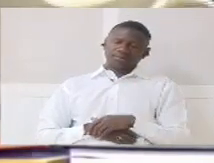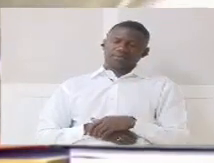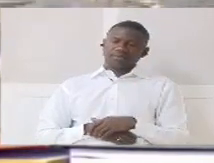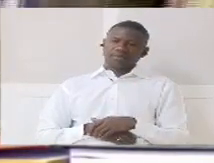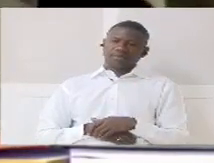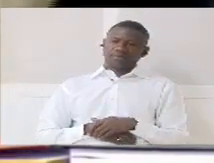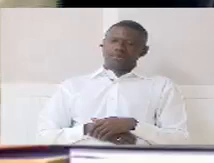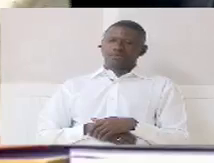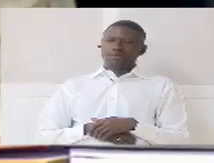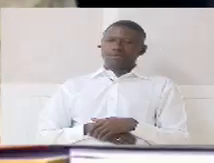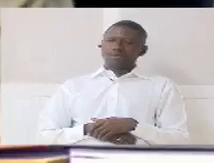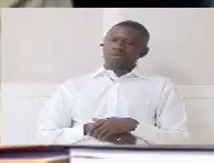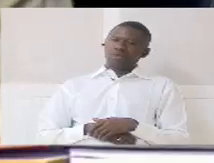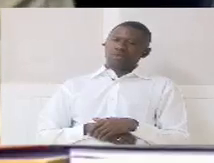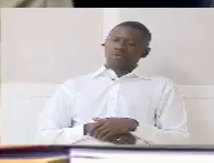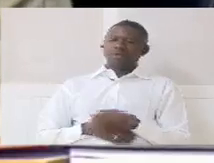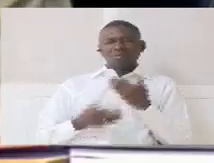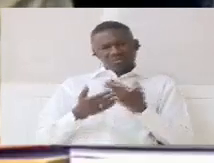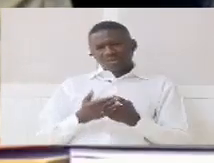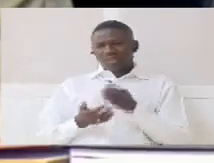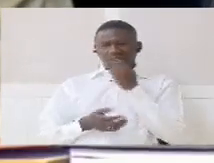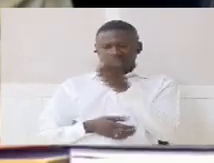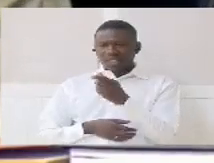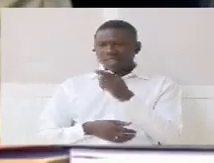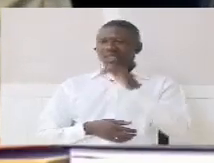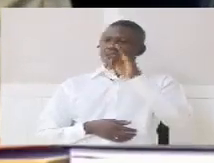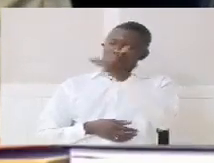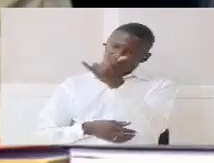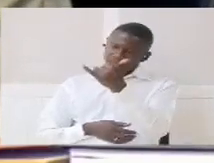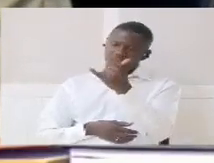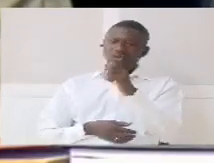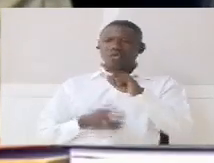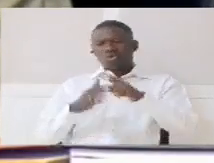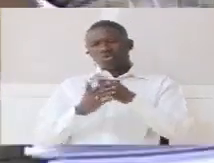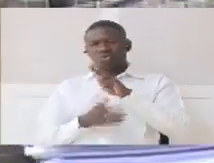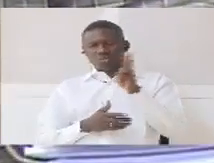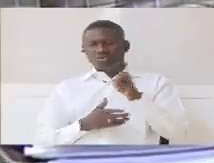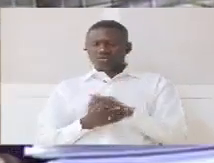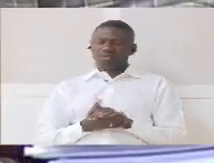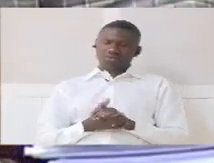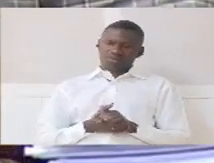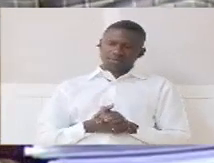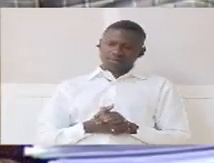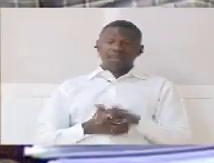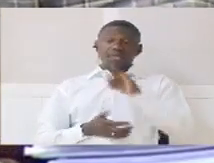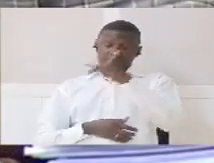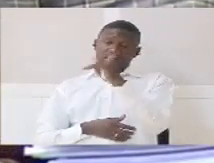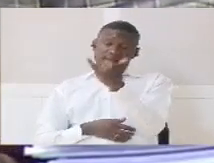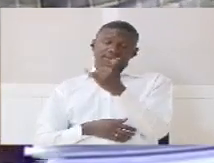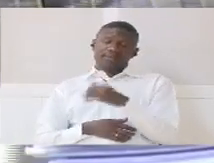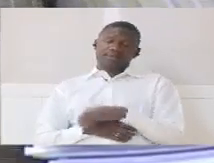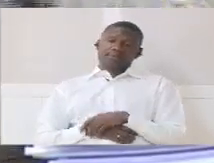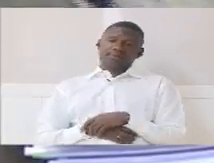yes, beriberi whether you kills knew them. Yes. Yes, from that information, okay. Yes. Was that information known